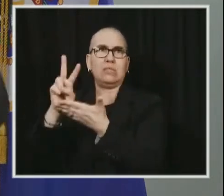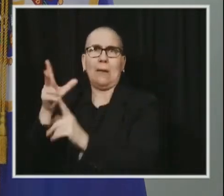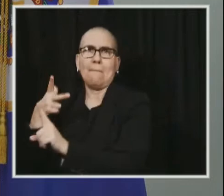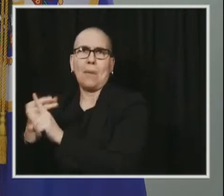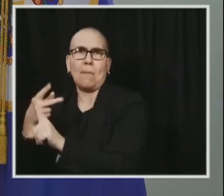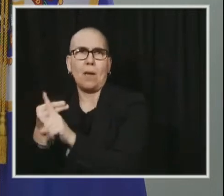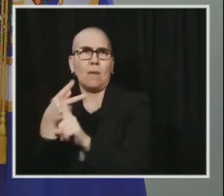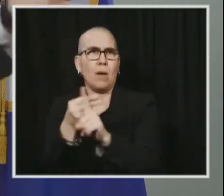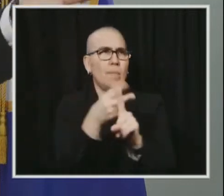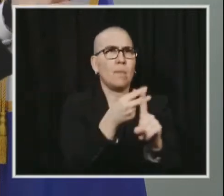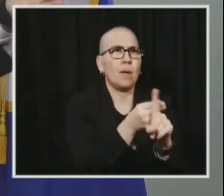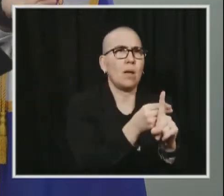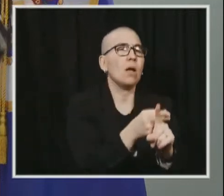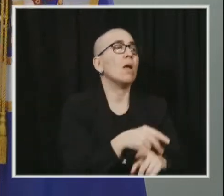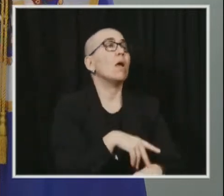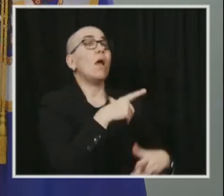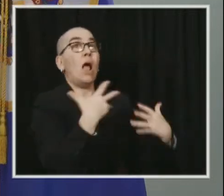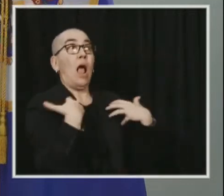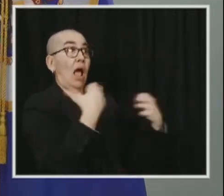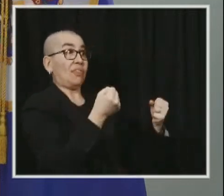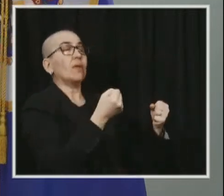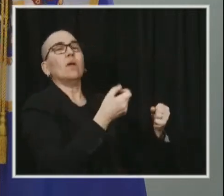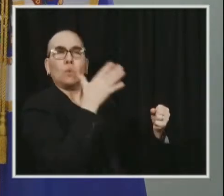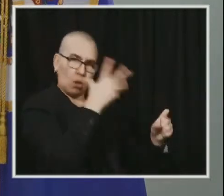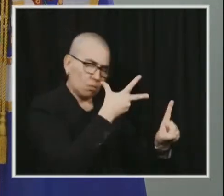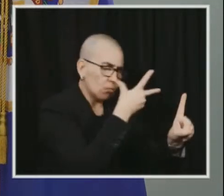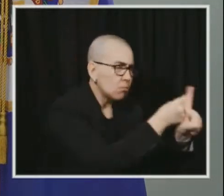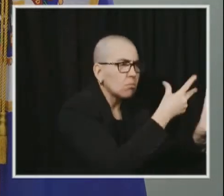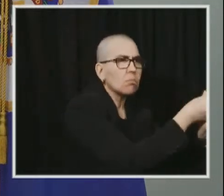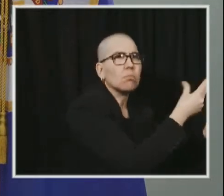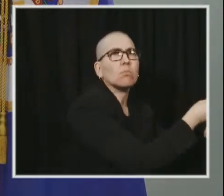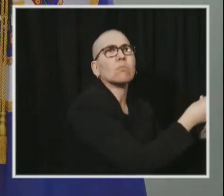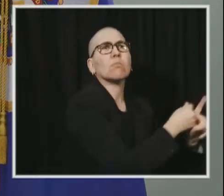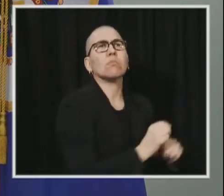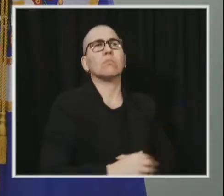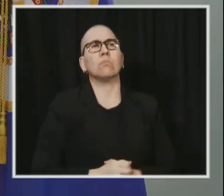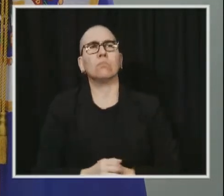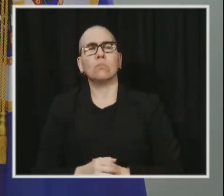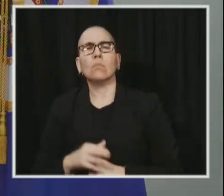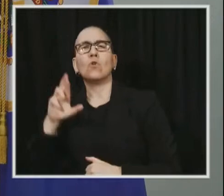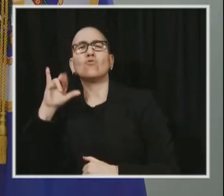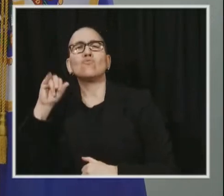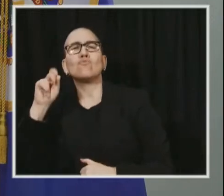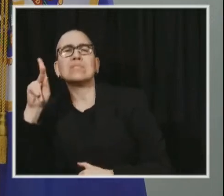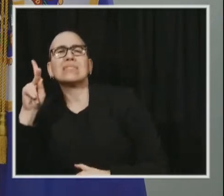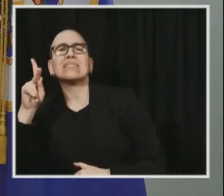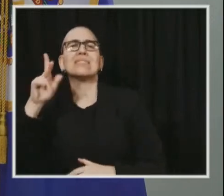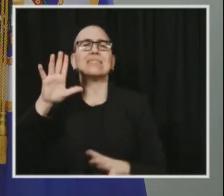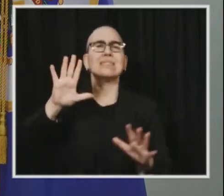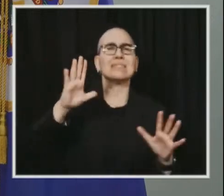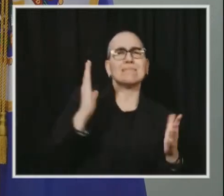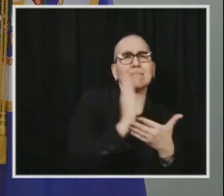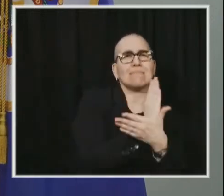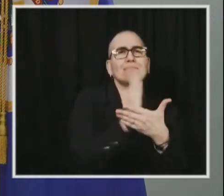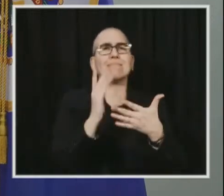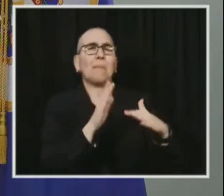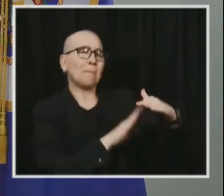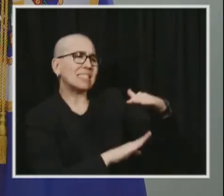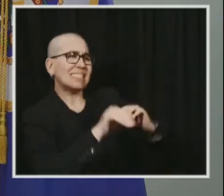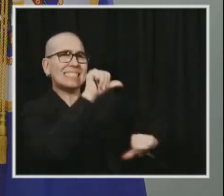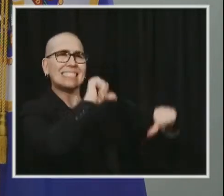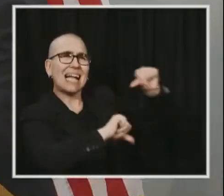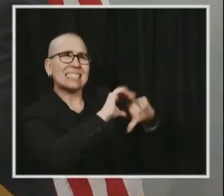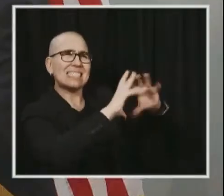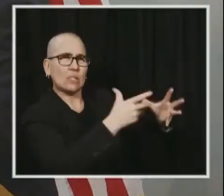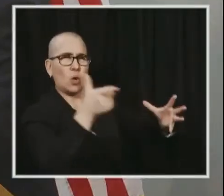staggered for the ability to get these out based on risk, based on science, and to give you a pretty good idea of where you're going to get it. So